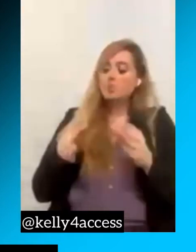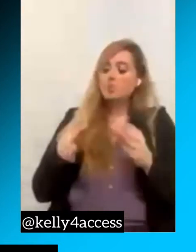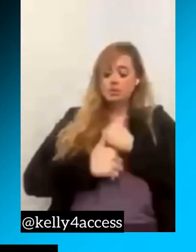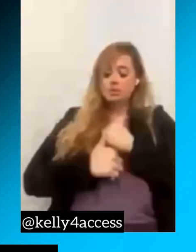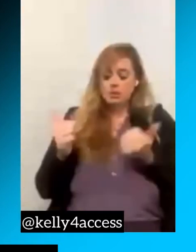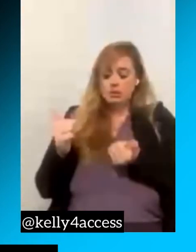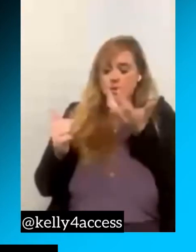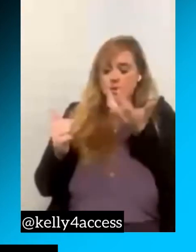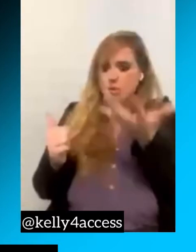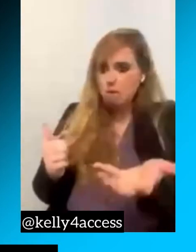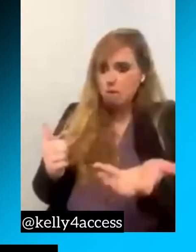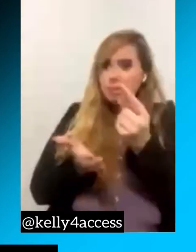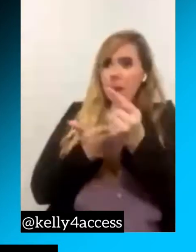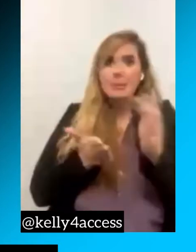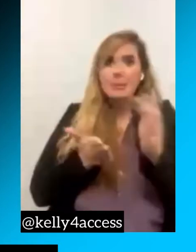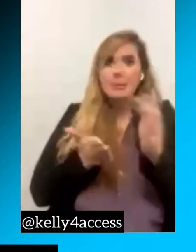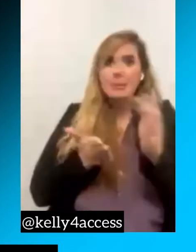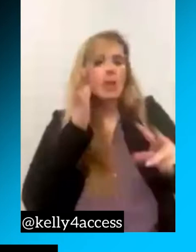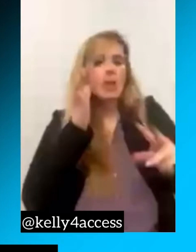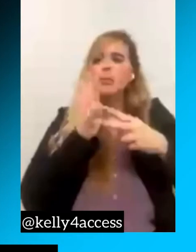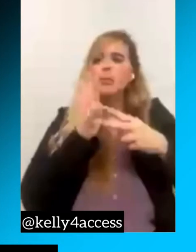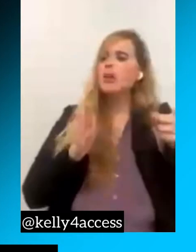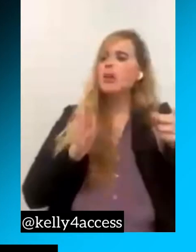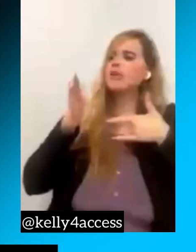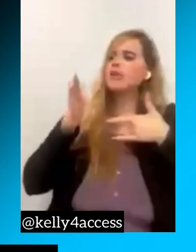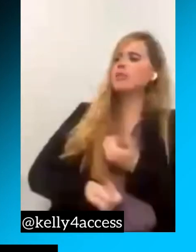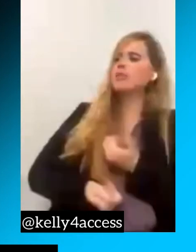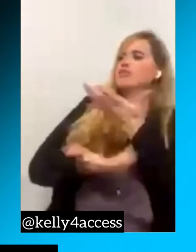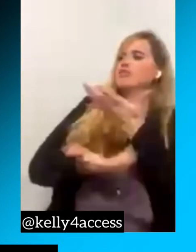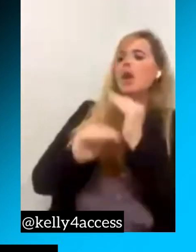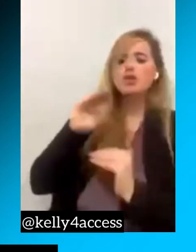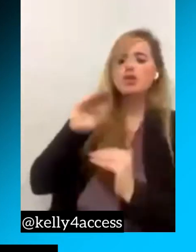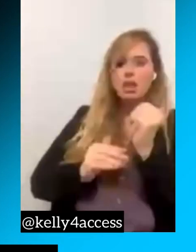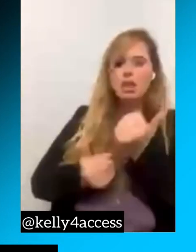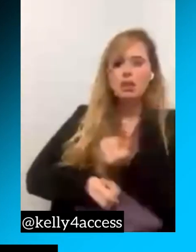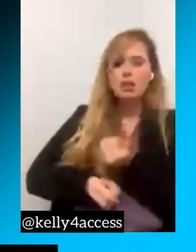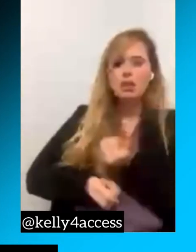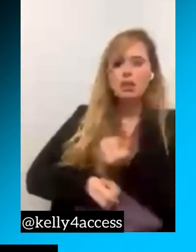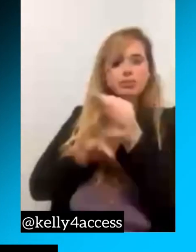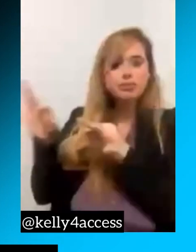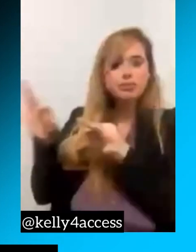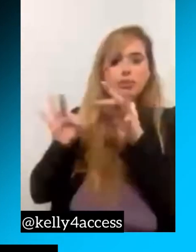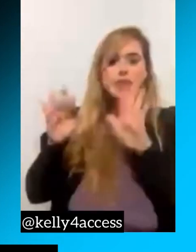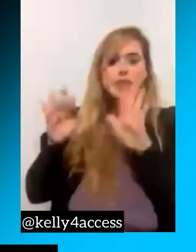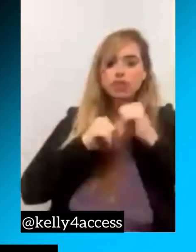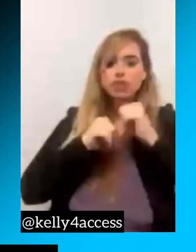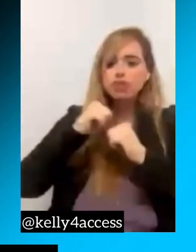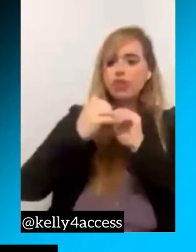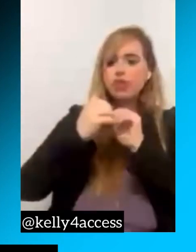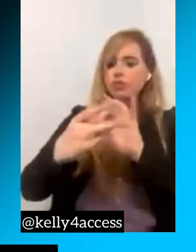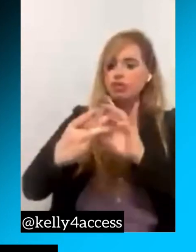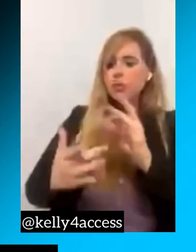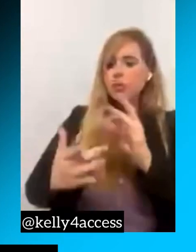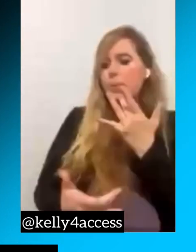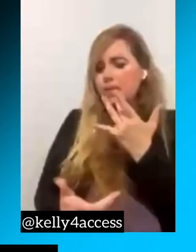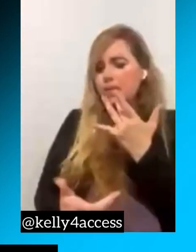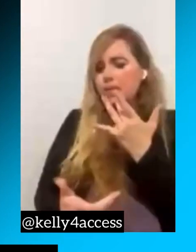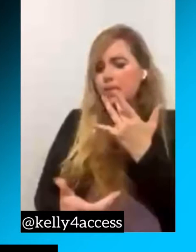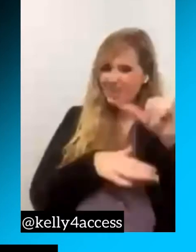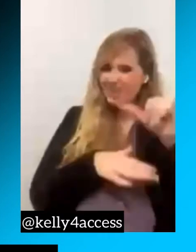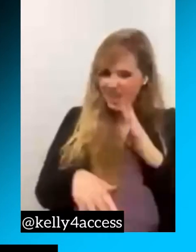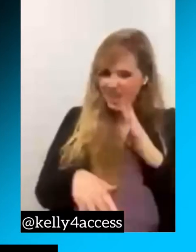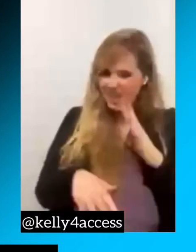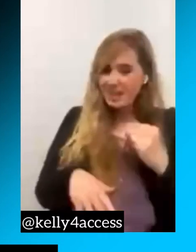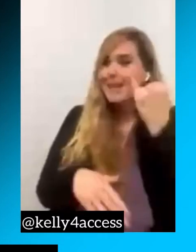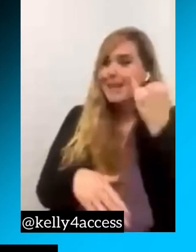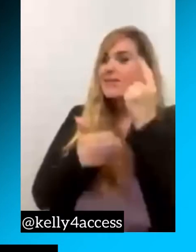explain their relationship structure, and that it's okay to have the structure that they have, and not be like, well, because when a therapist assumes what